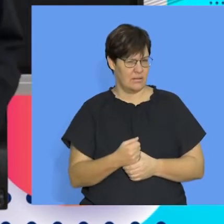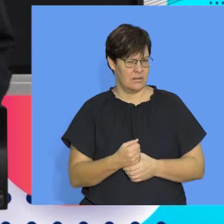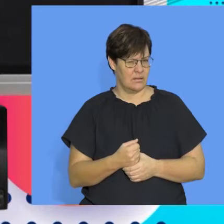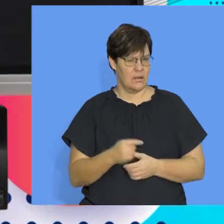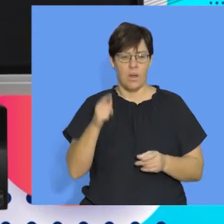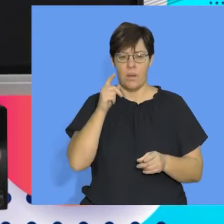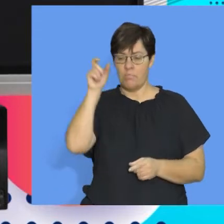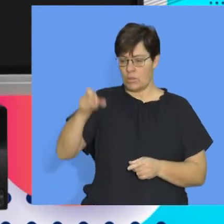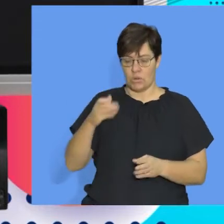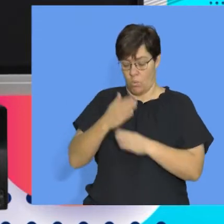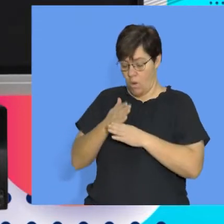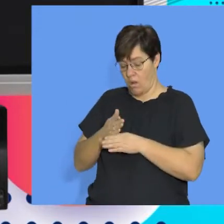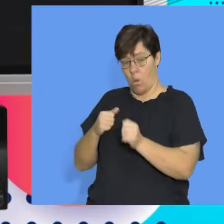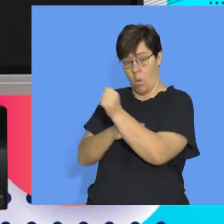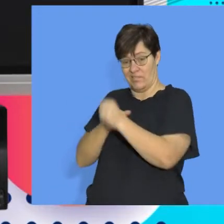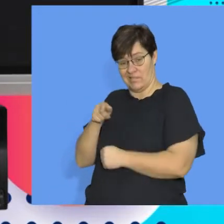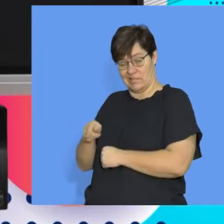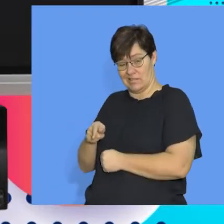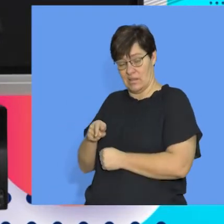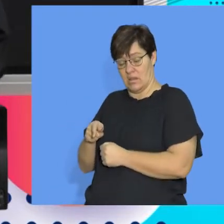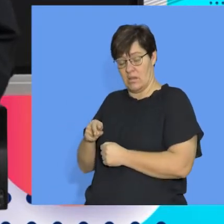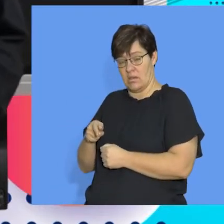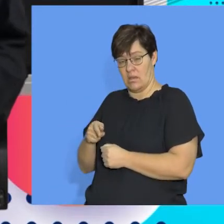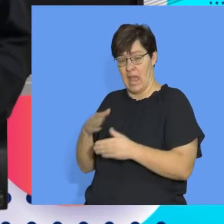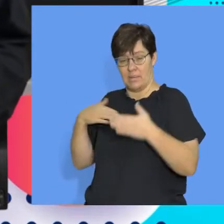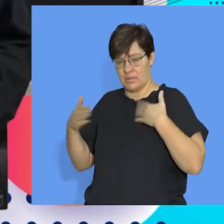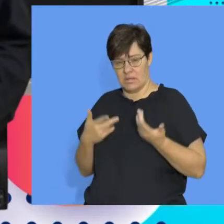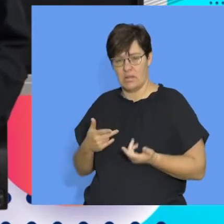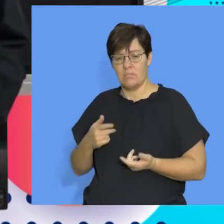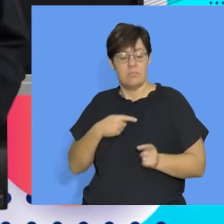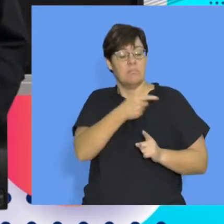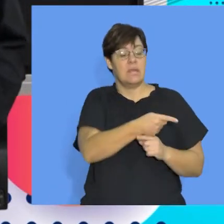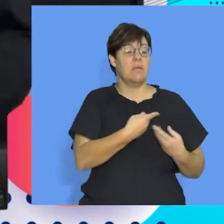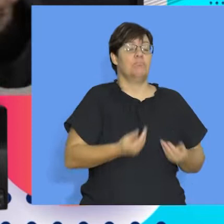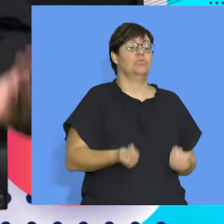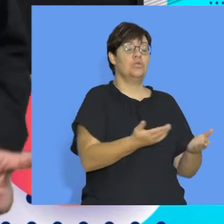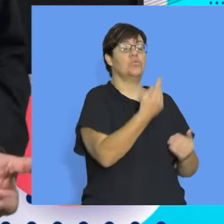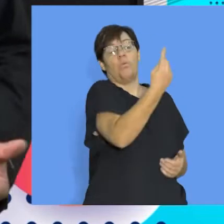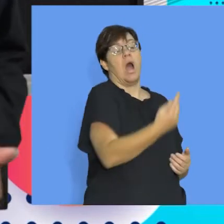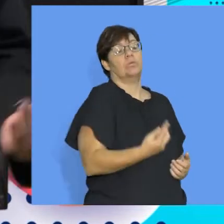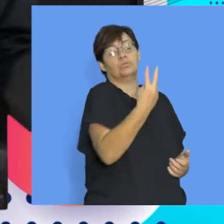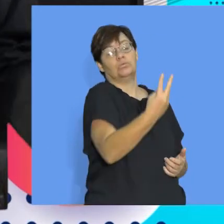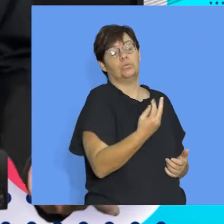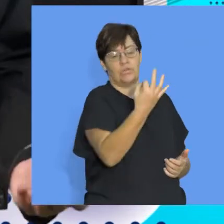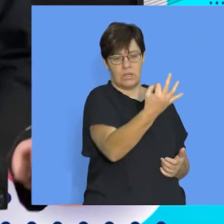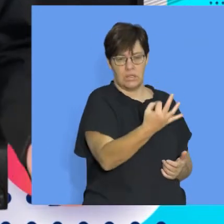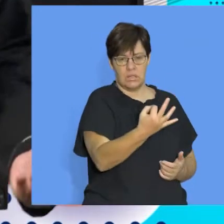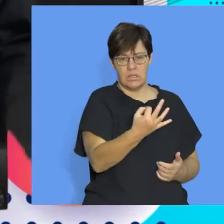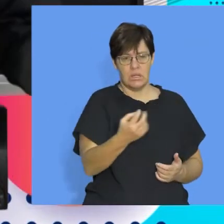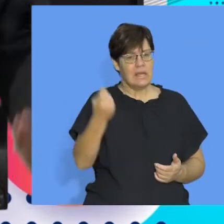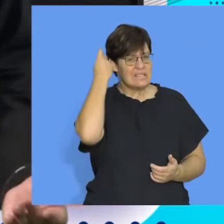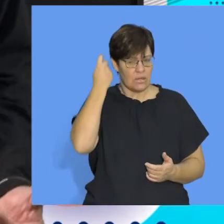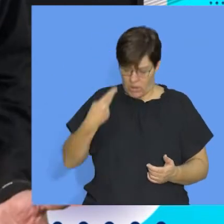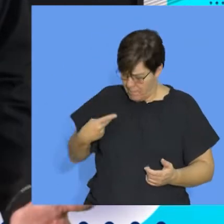that are working in the admin section, immaterial of how many units you produce, you still have to pay the secretary the